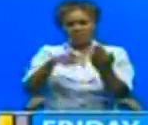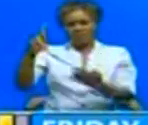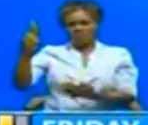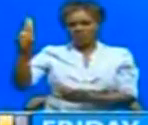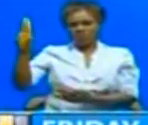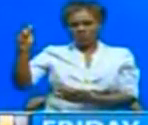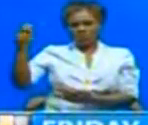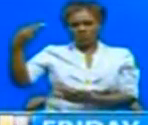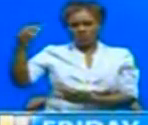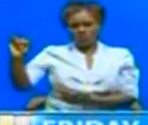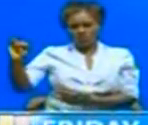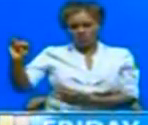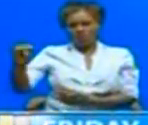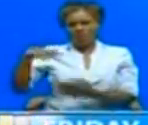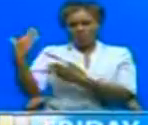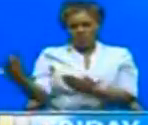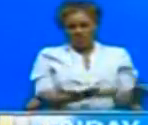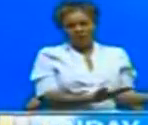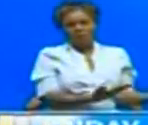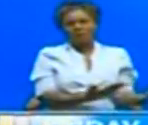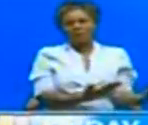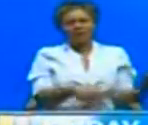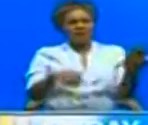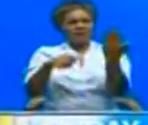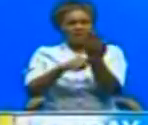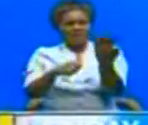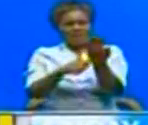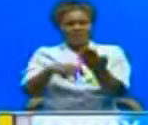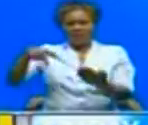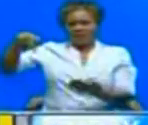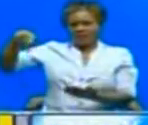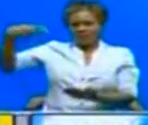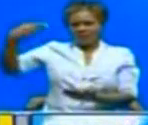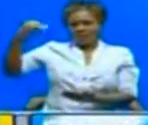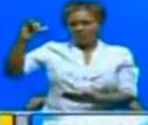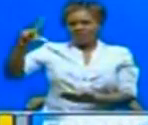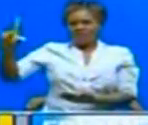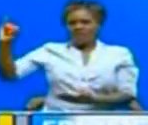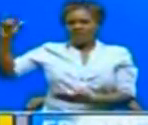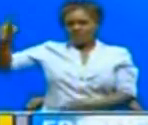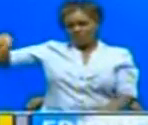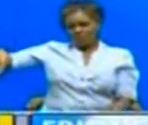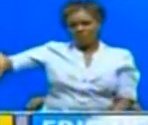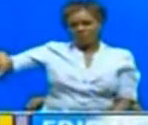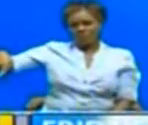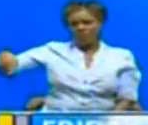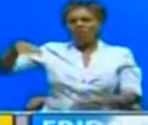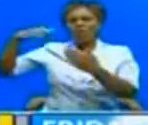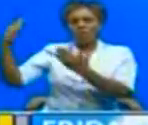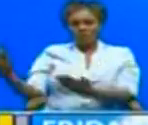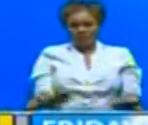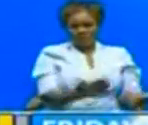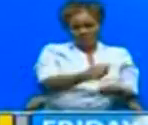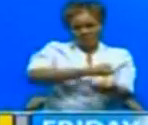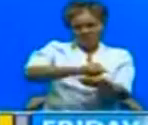name is Confidence Kenya. Karibuni. My name is Philip Mwangi, a.k.a. The Wood. Welcome to